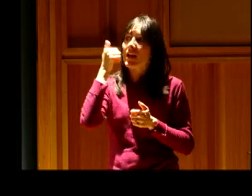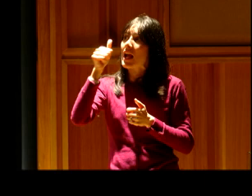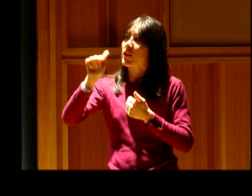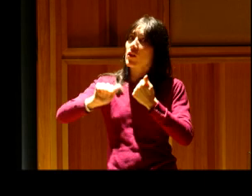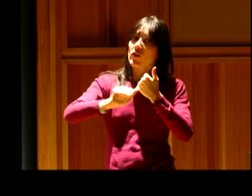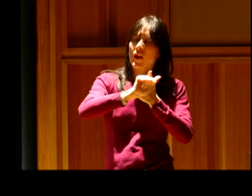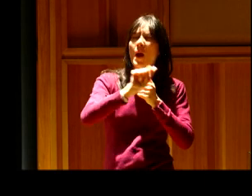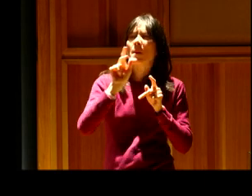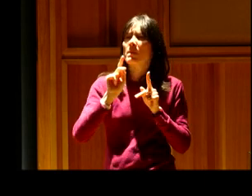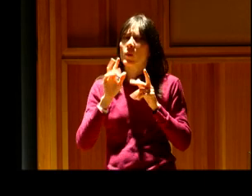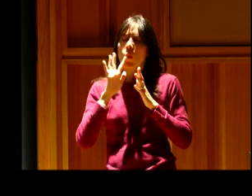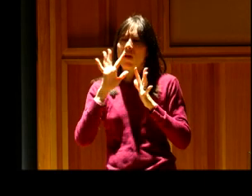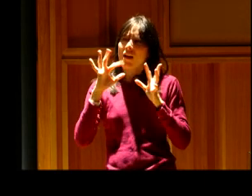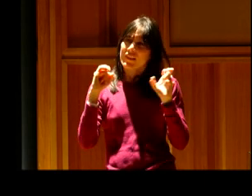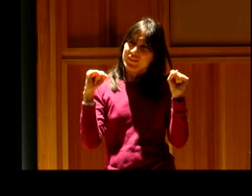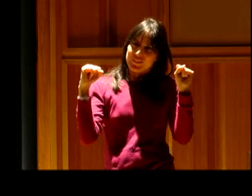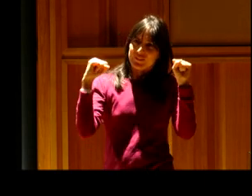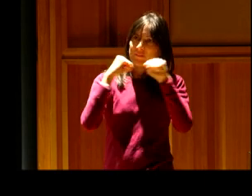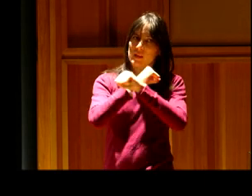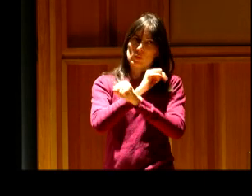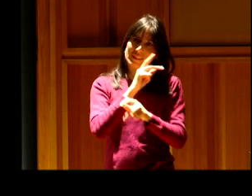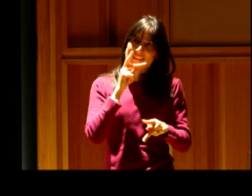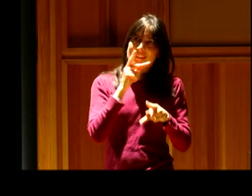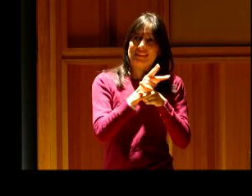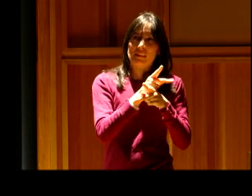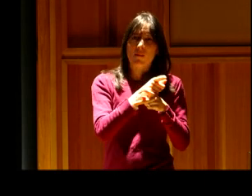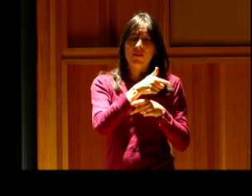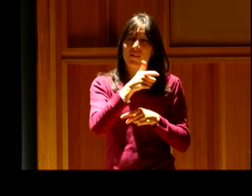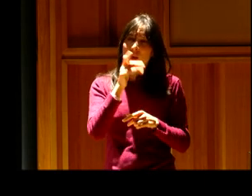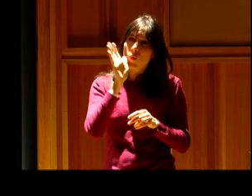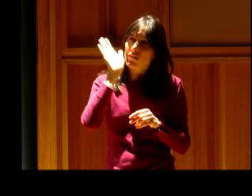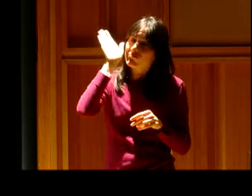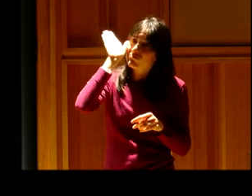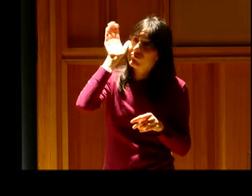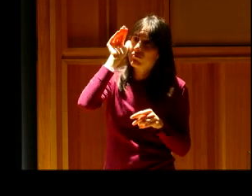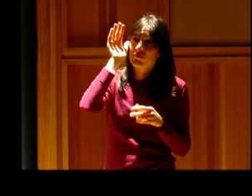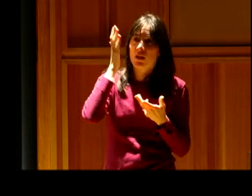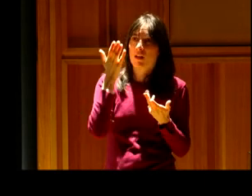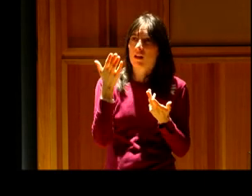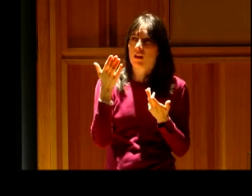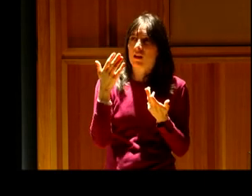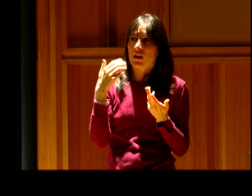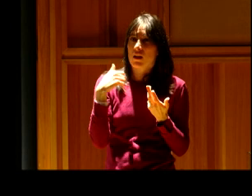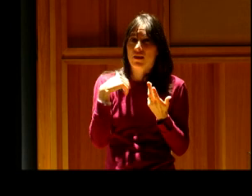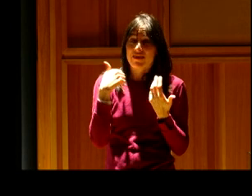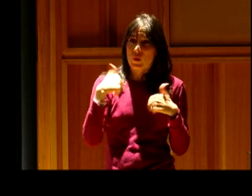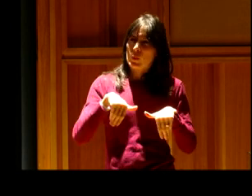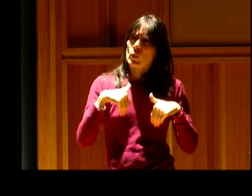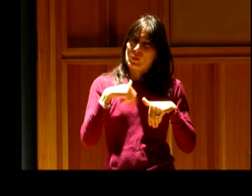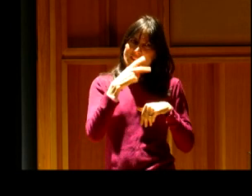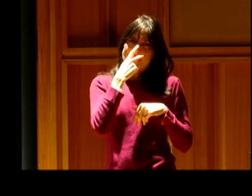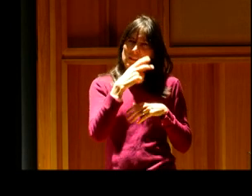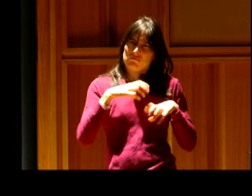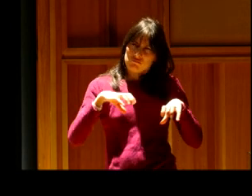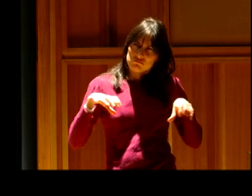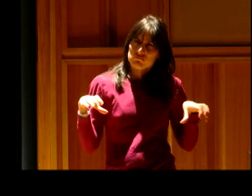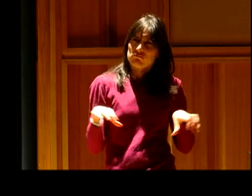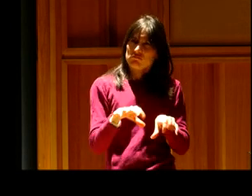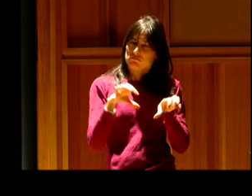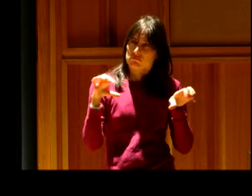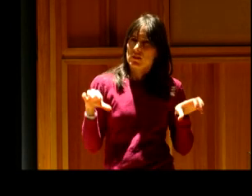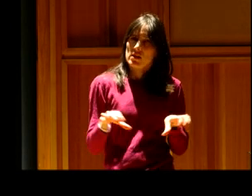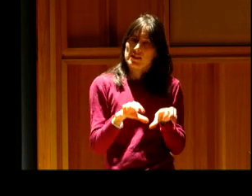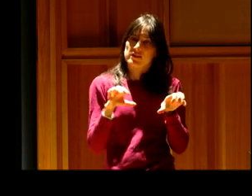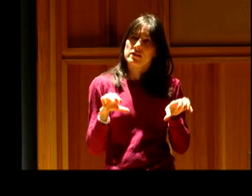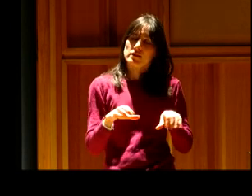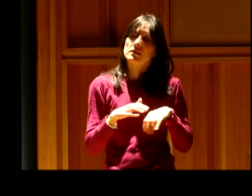and a creativity that is really unparalleled in any activism that we see. And so I